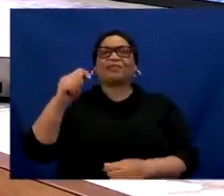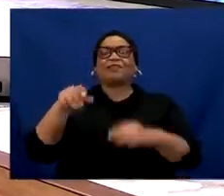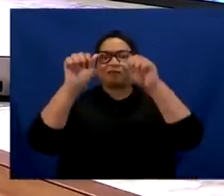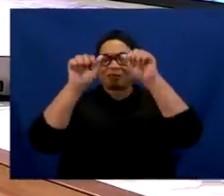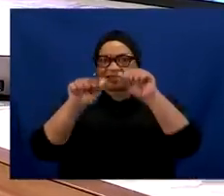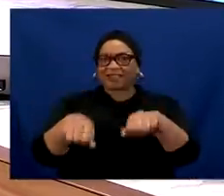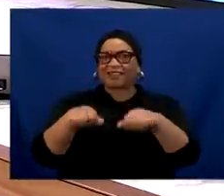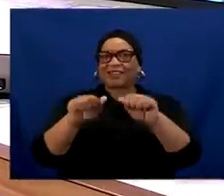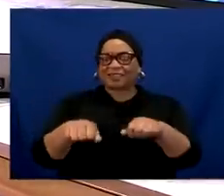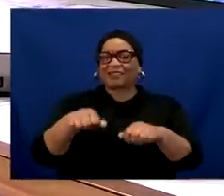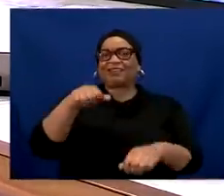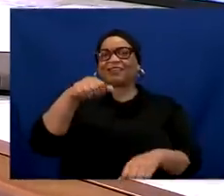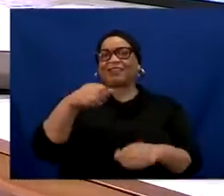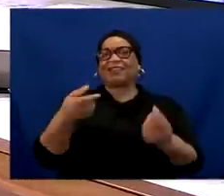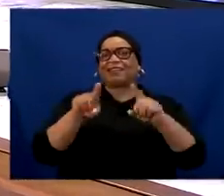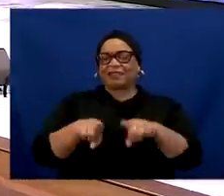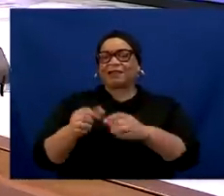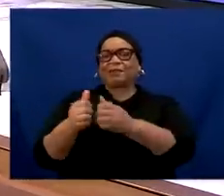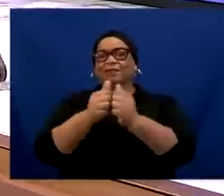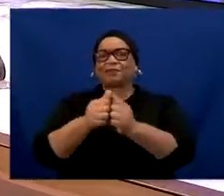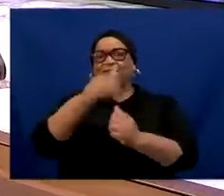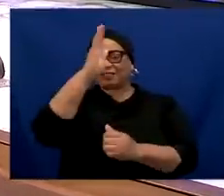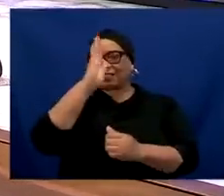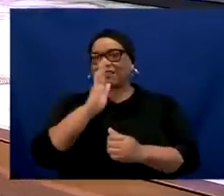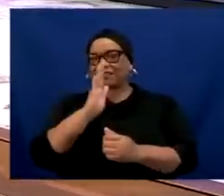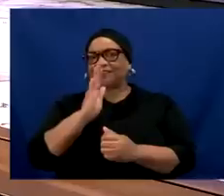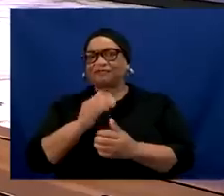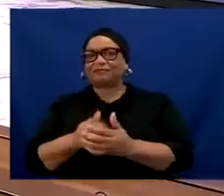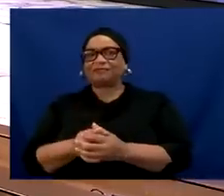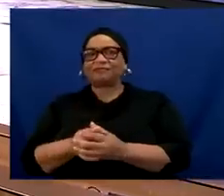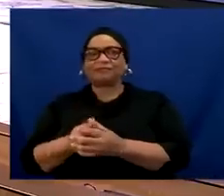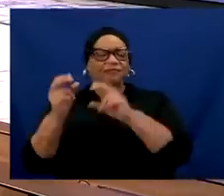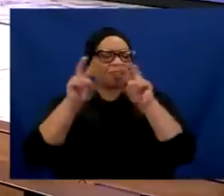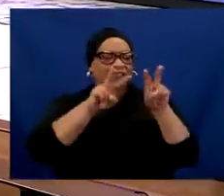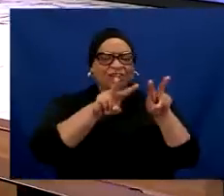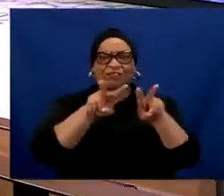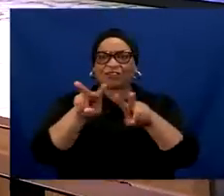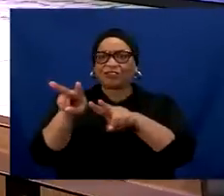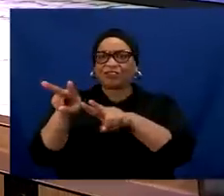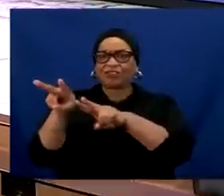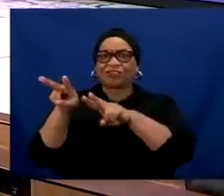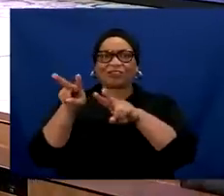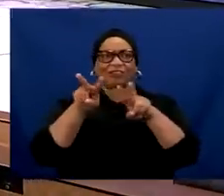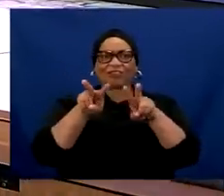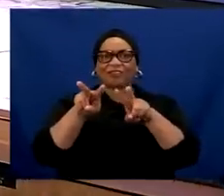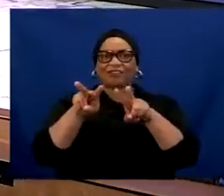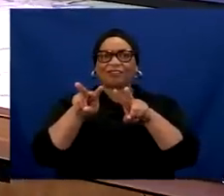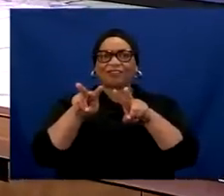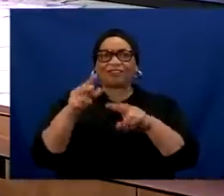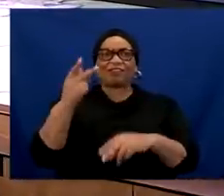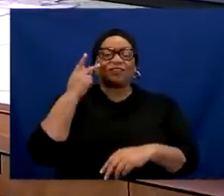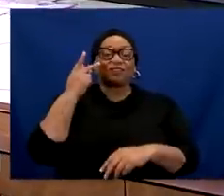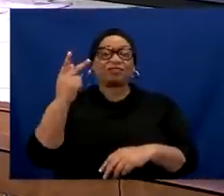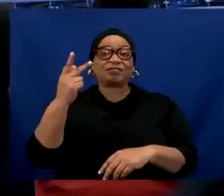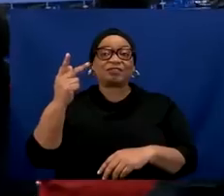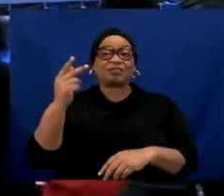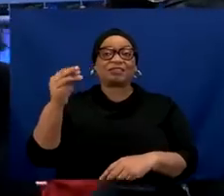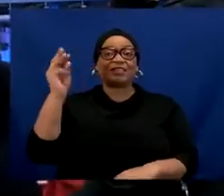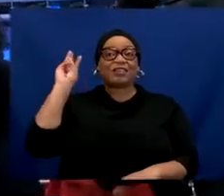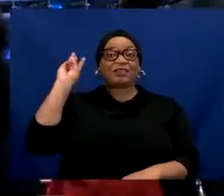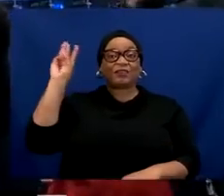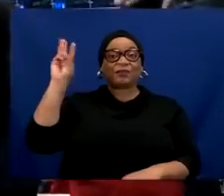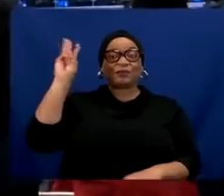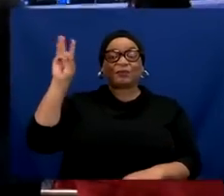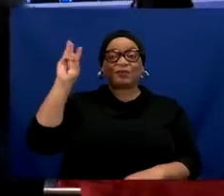God can do. I need you to look all around this building today, because all around you, you'll see witnesses of